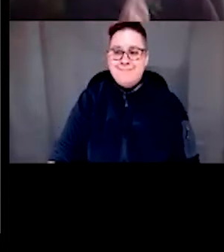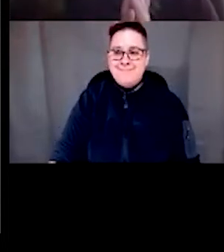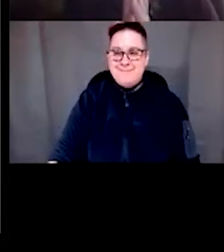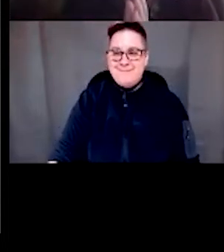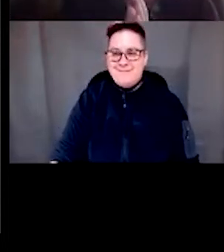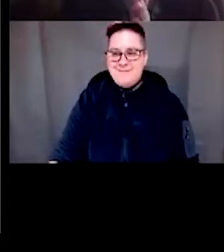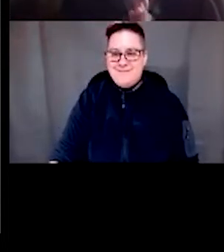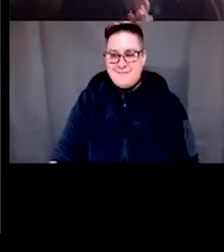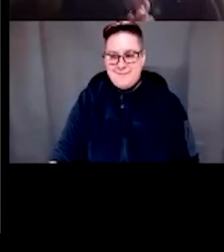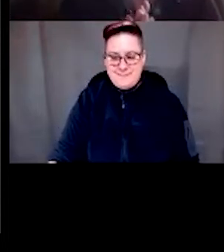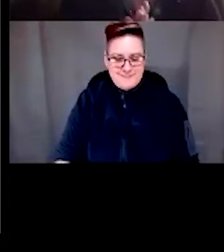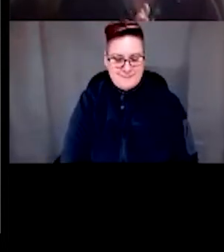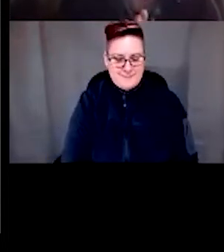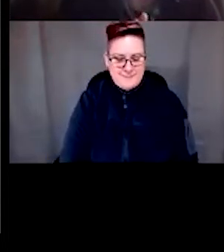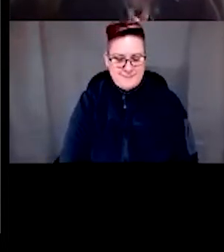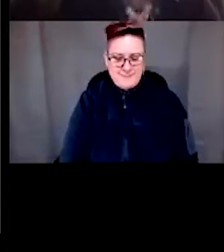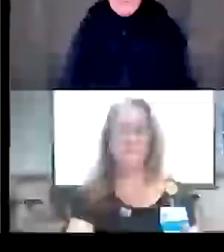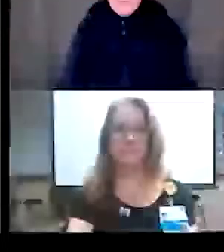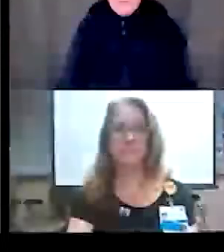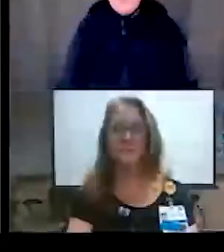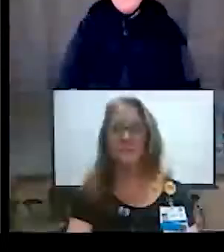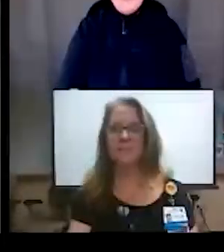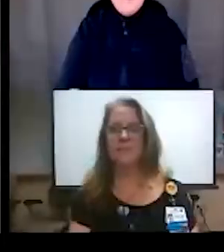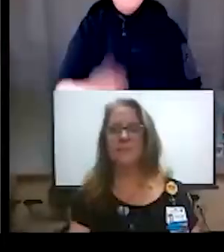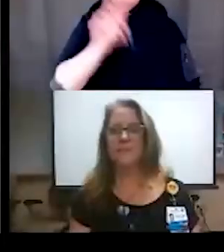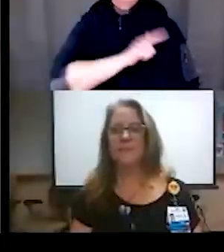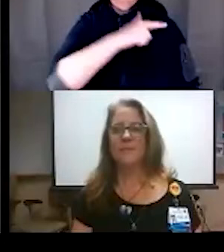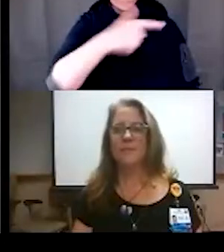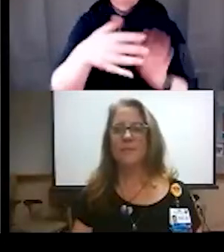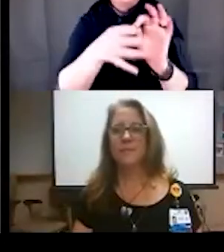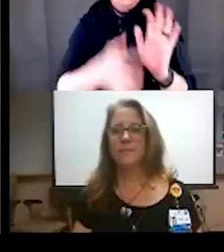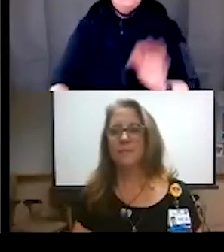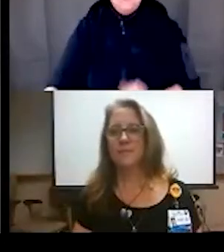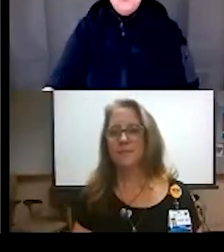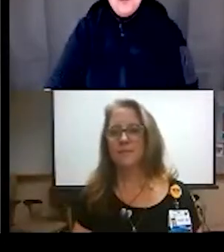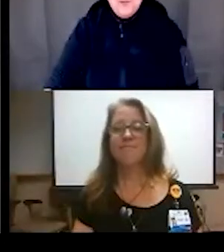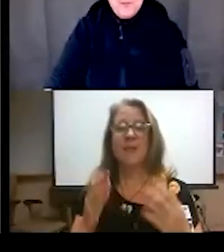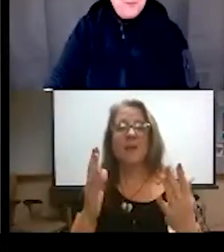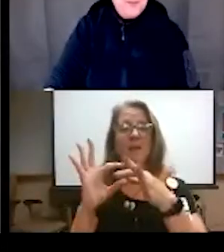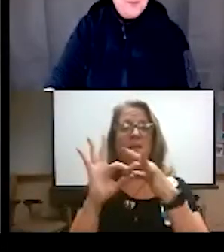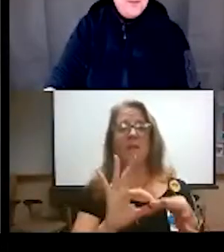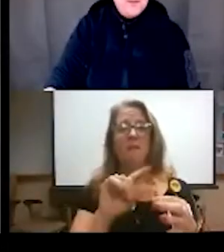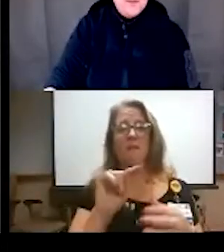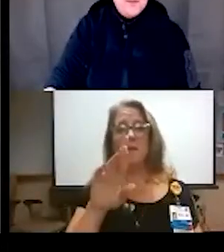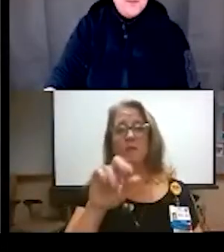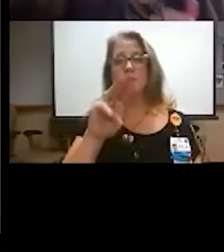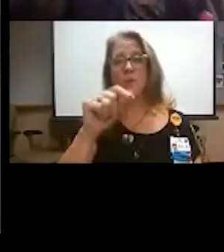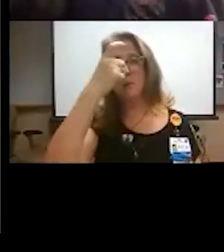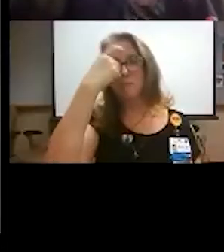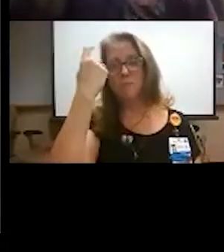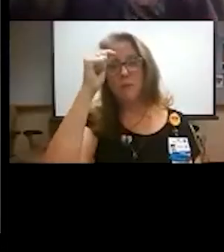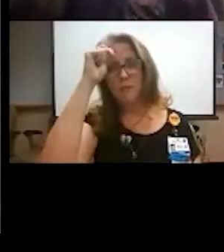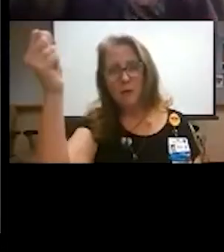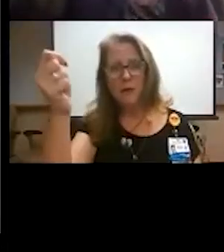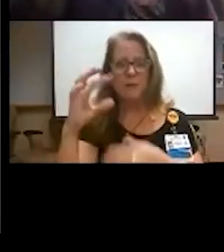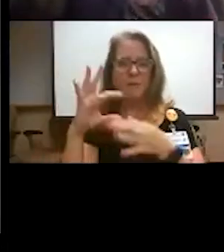Well, when it comes to trauma theory, what the epidemiology of childhood adversity and